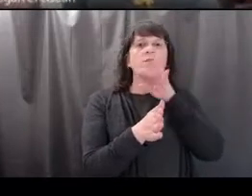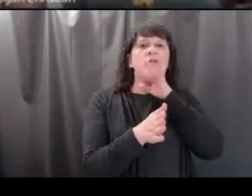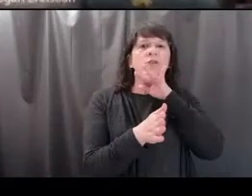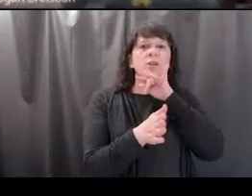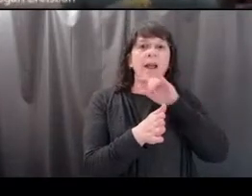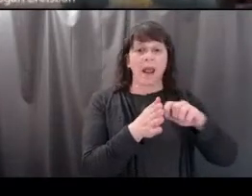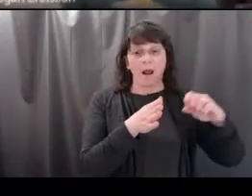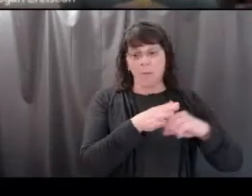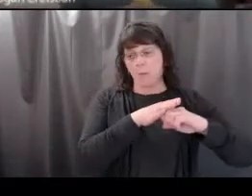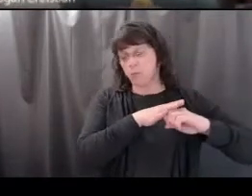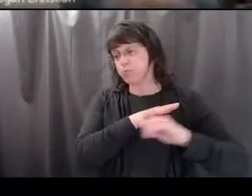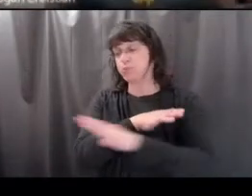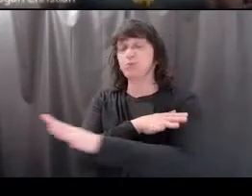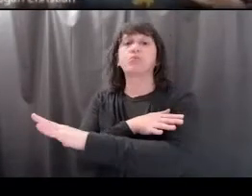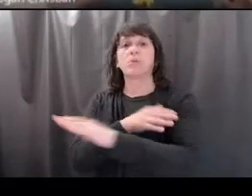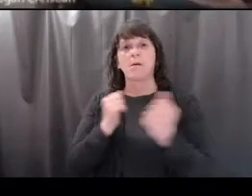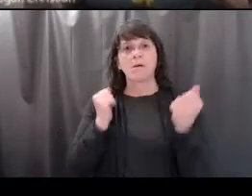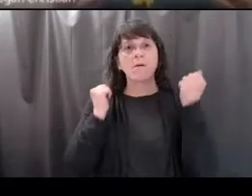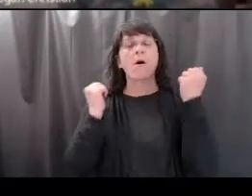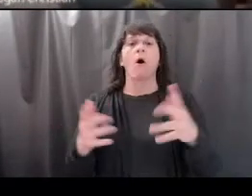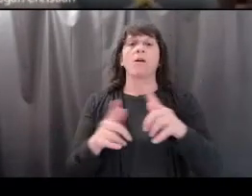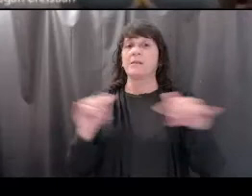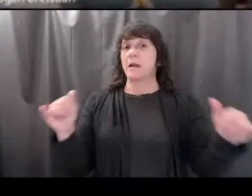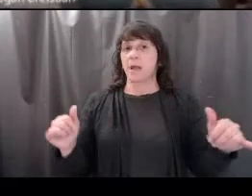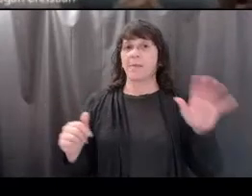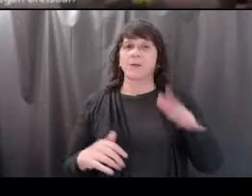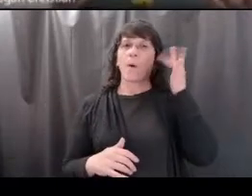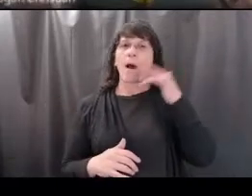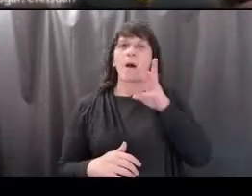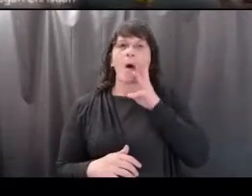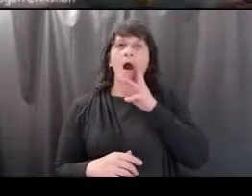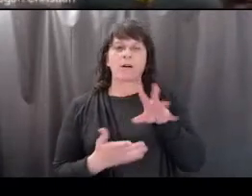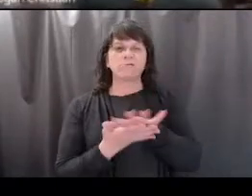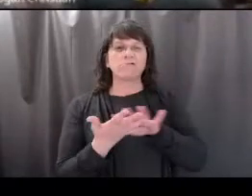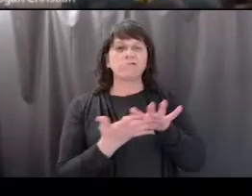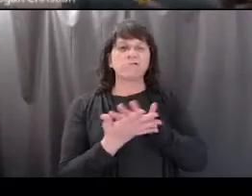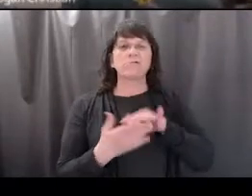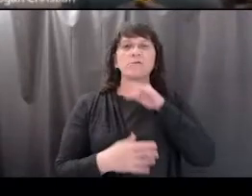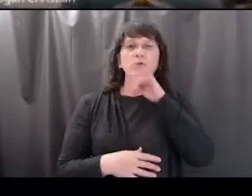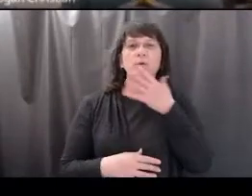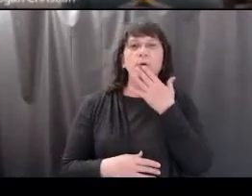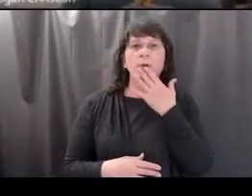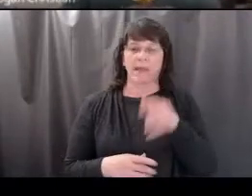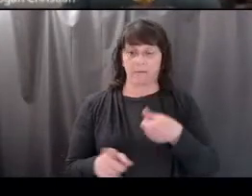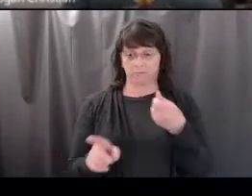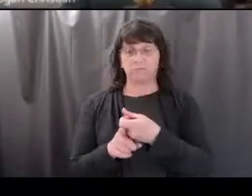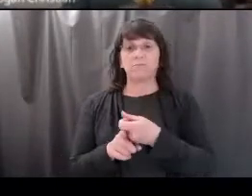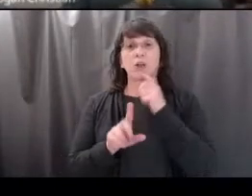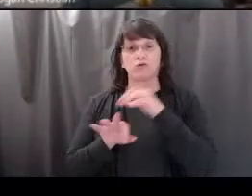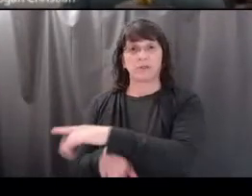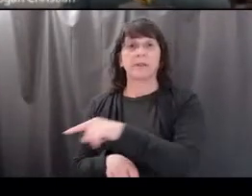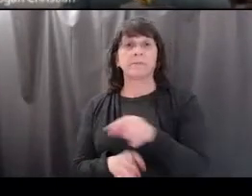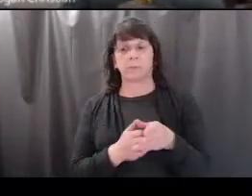out at once. So that's kind of why the water was murky. That probably had an immediate impact on the stream below, might